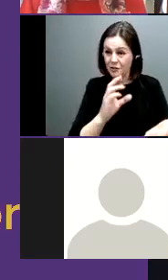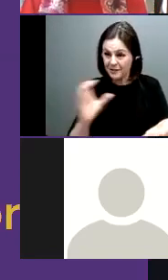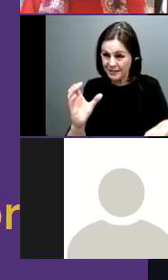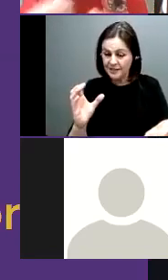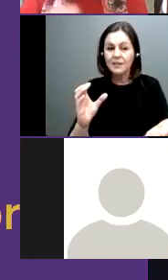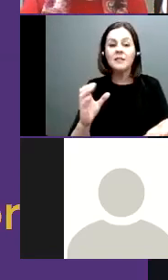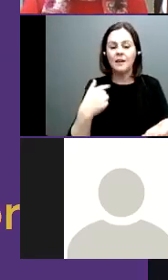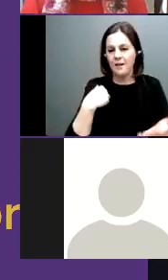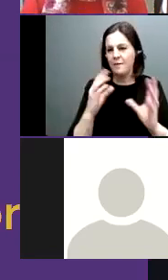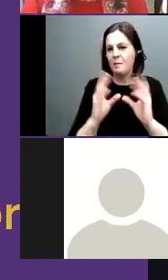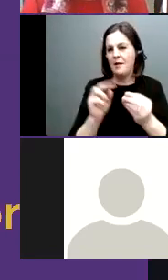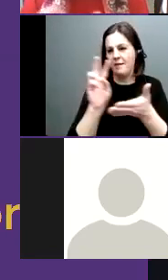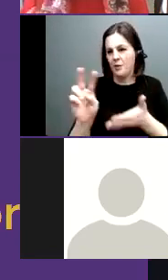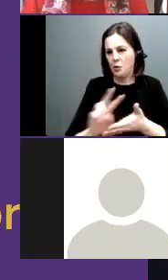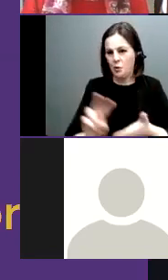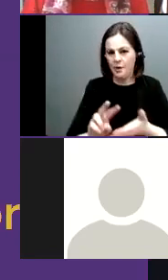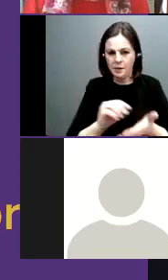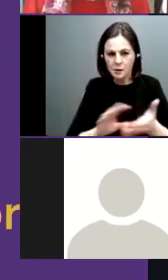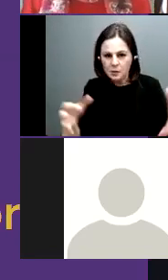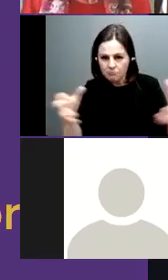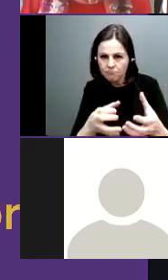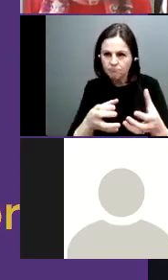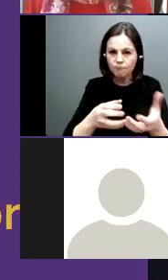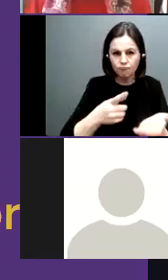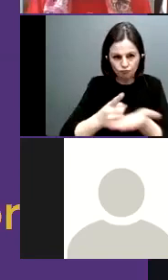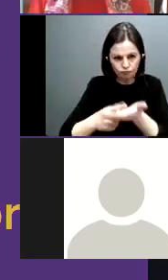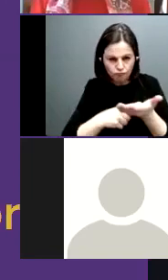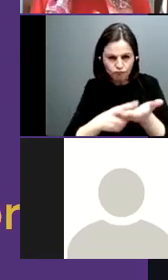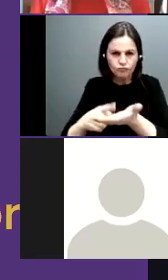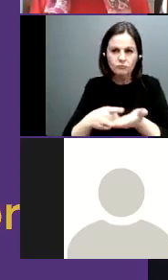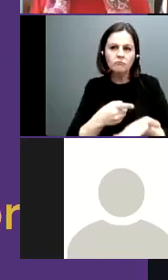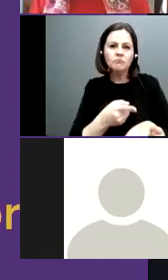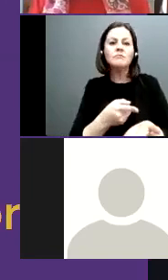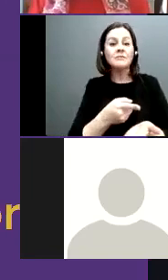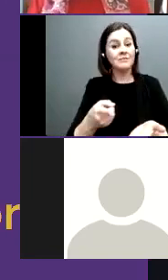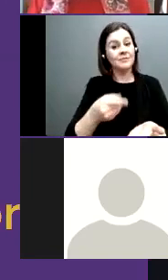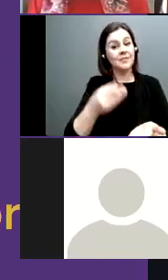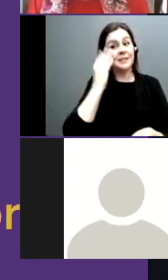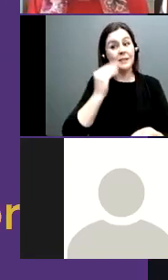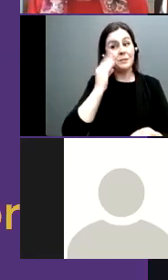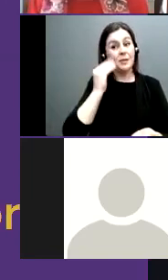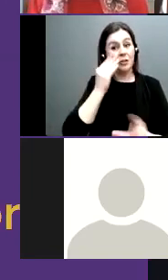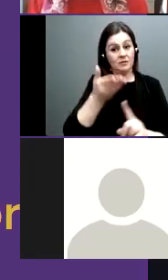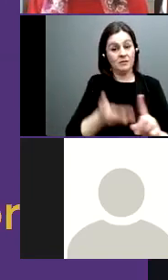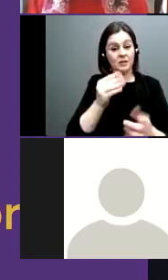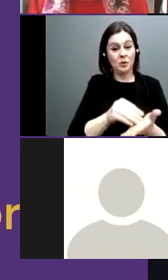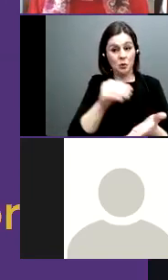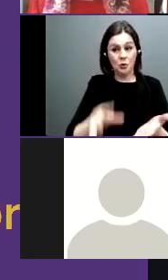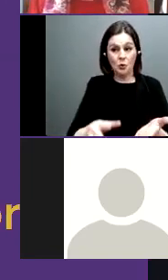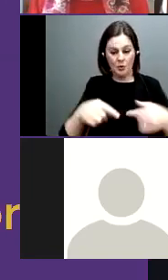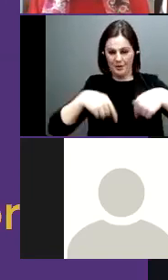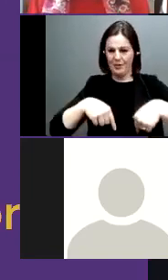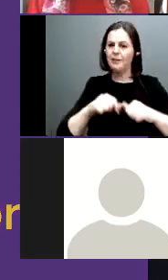them to be able to come together and talk about what does it mean to be a student in an agency such as this